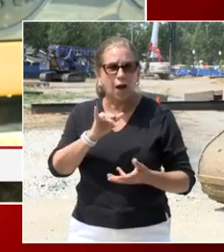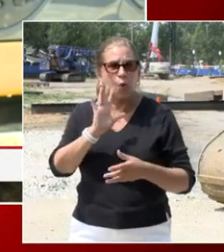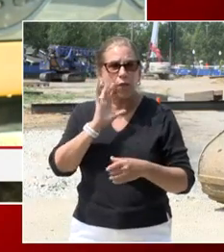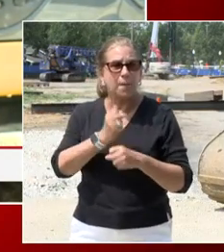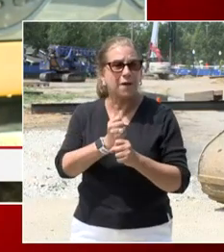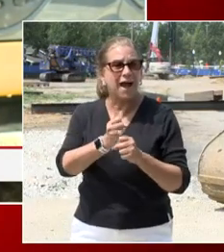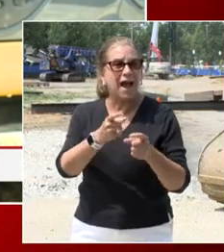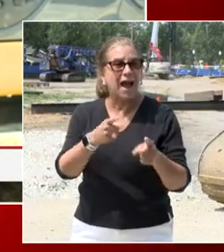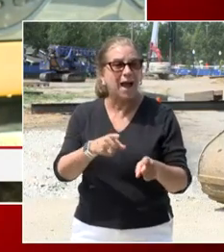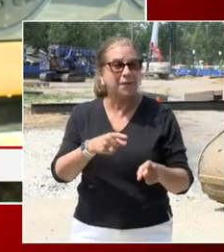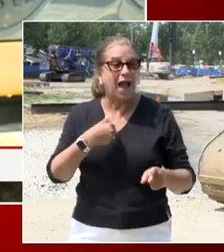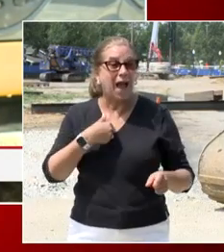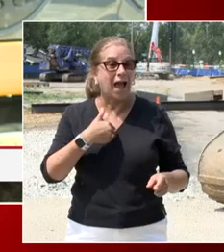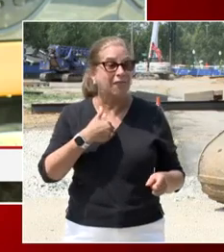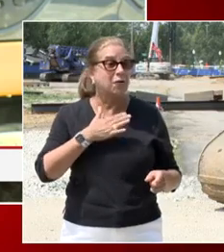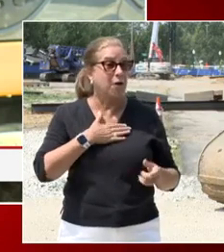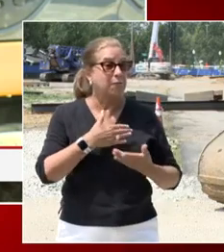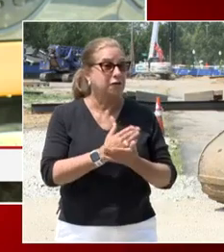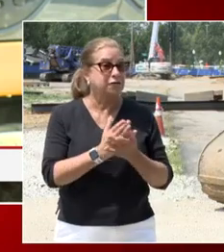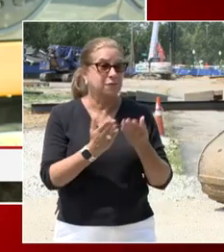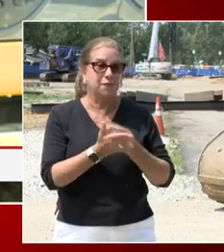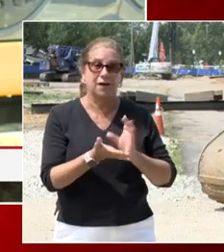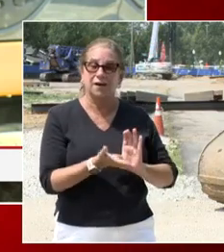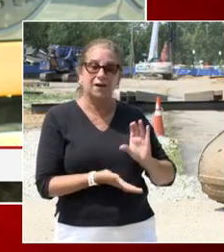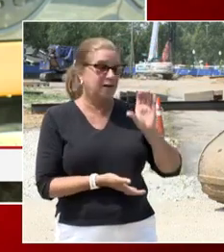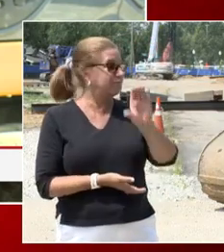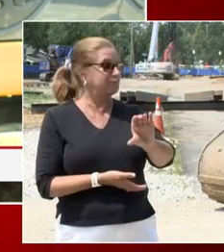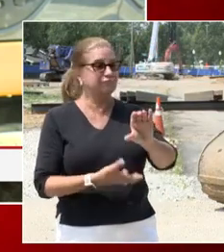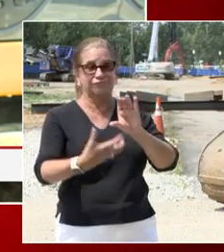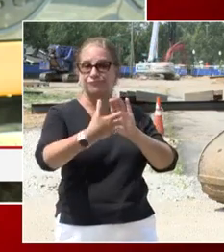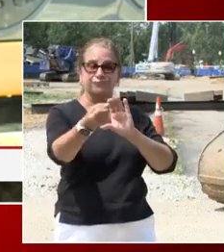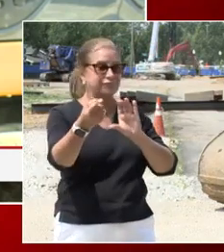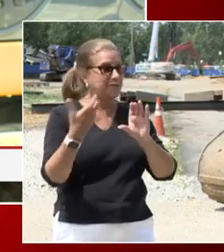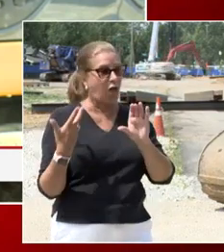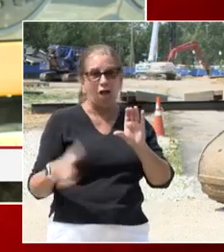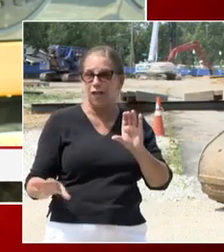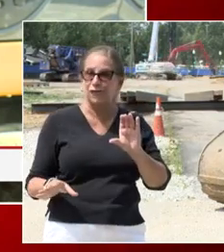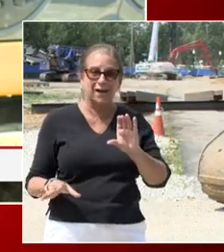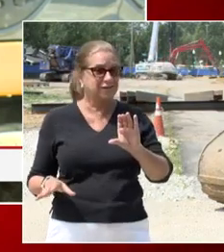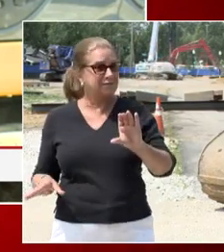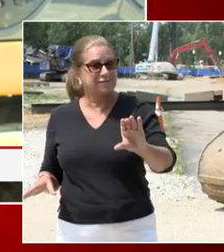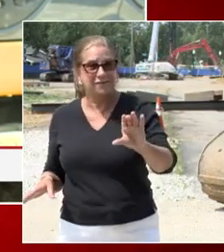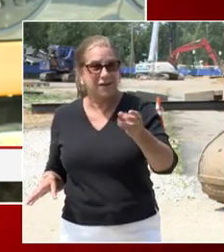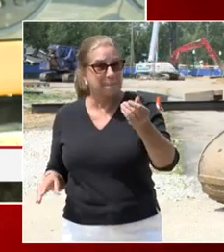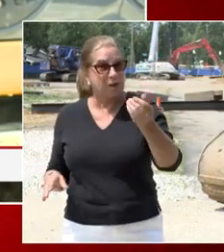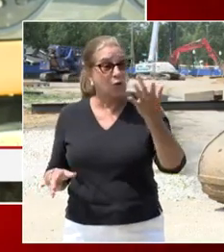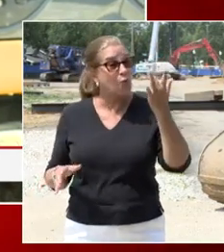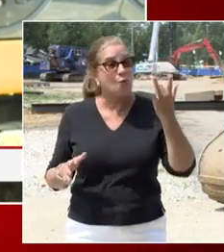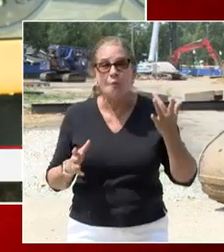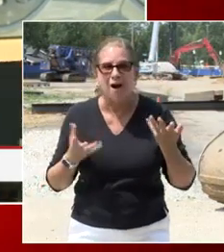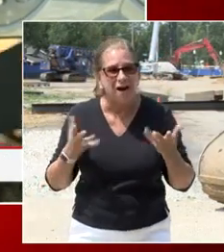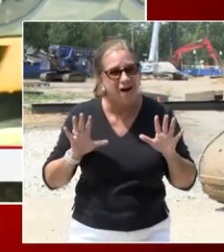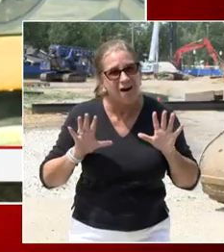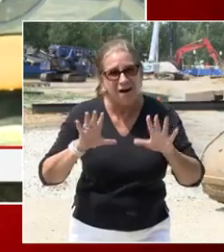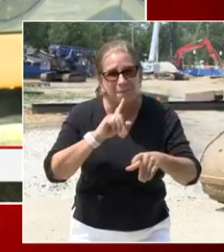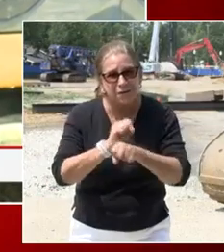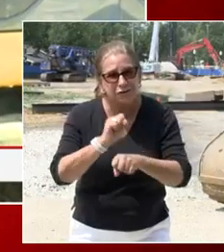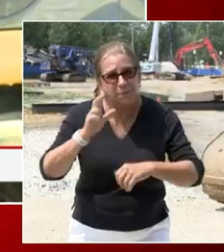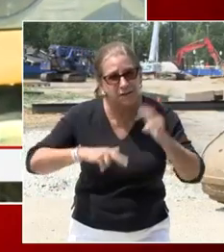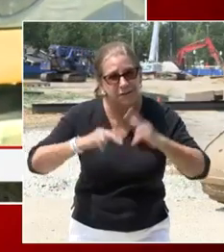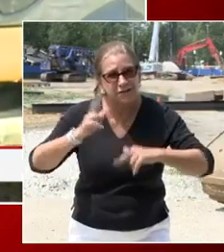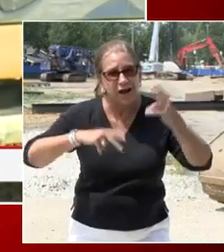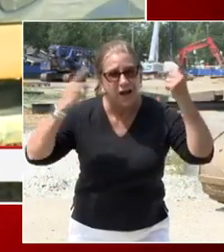right now, and we're going to make sure that happens. Let me start with our host Councilmember Trayon White.